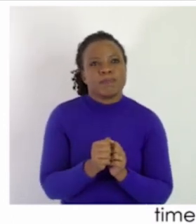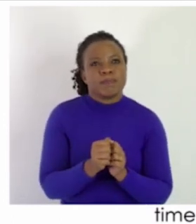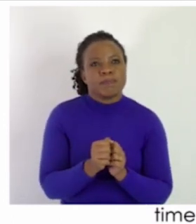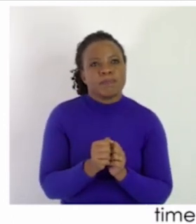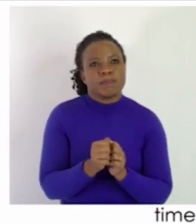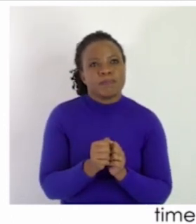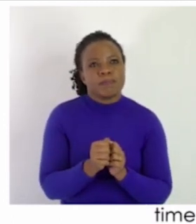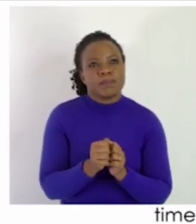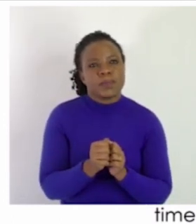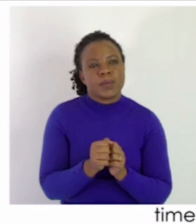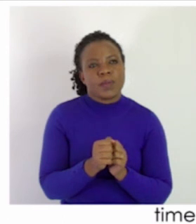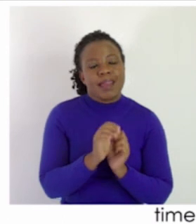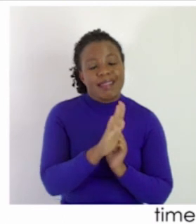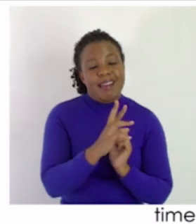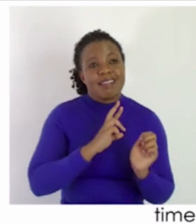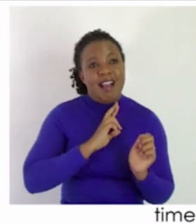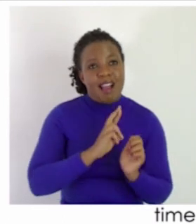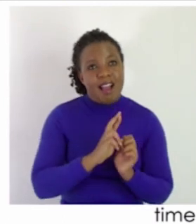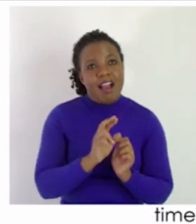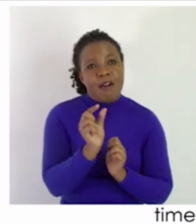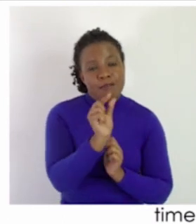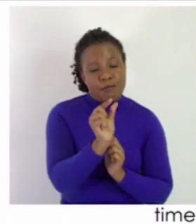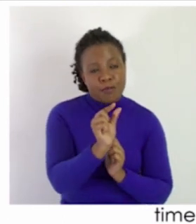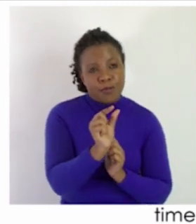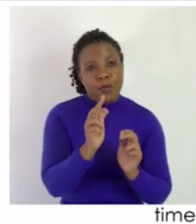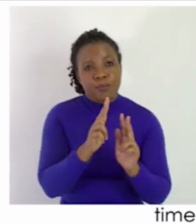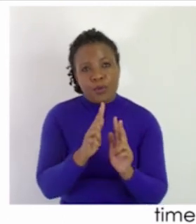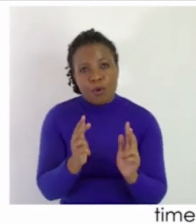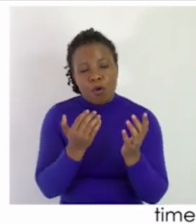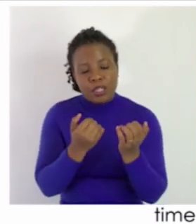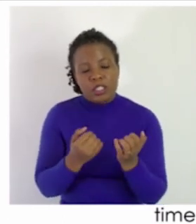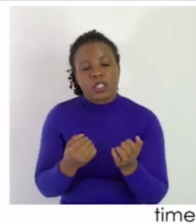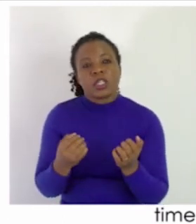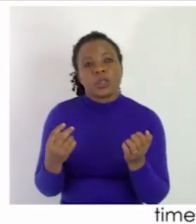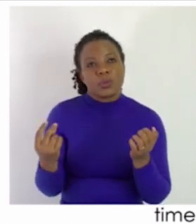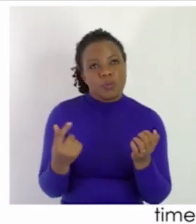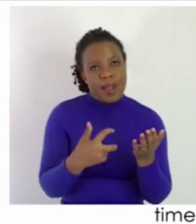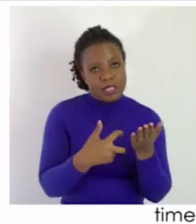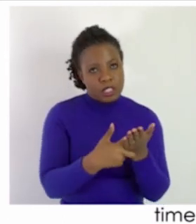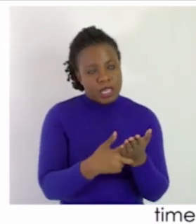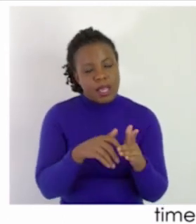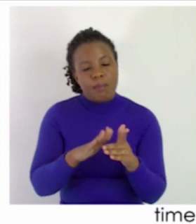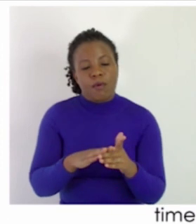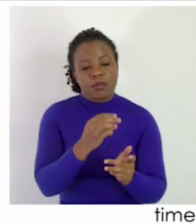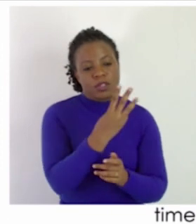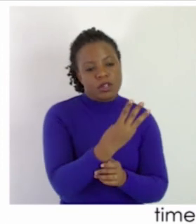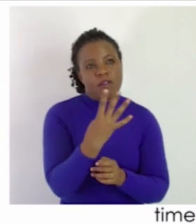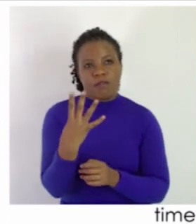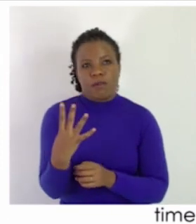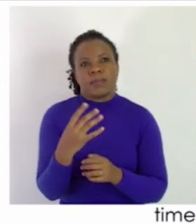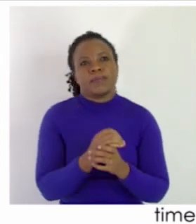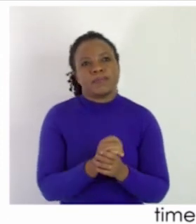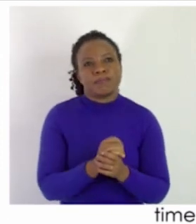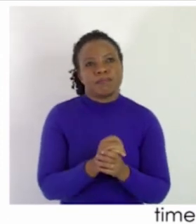So there are a few people waiting to buy tickets about 3 or 4.